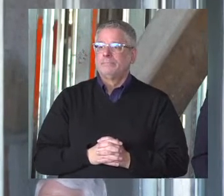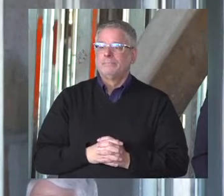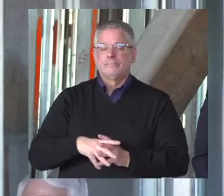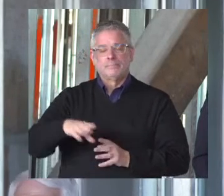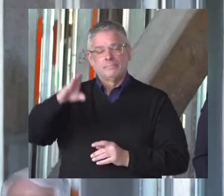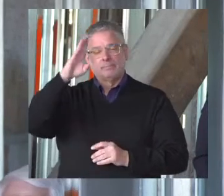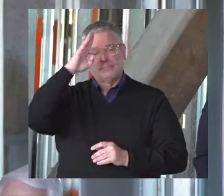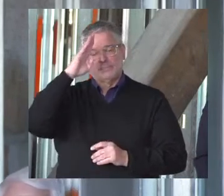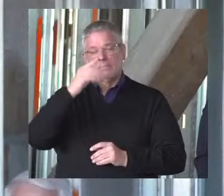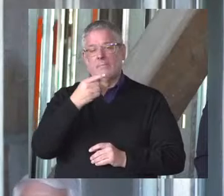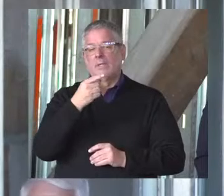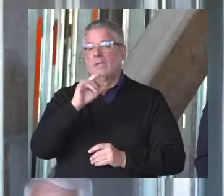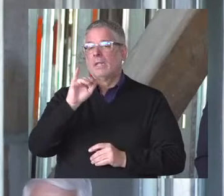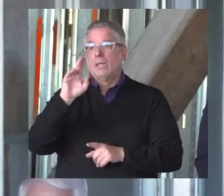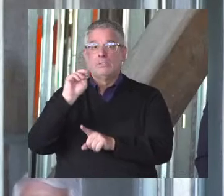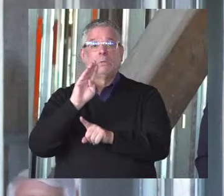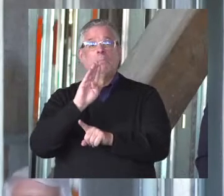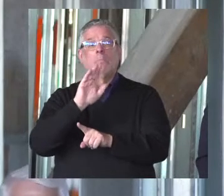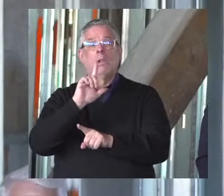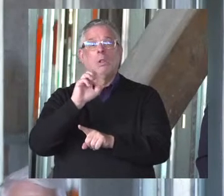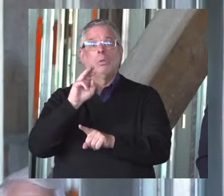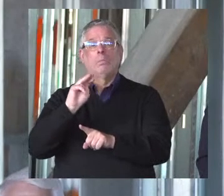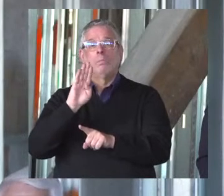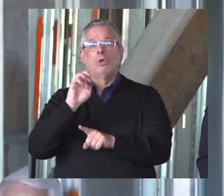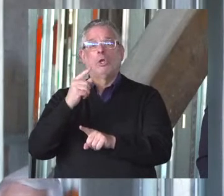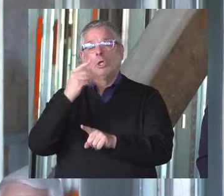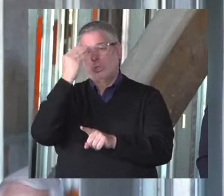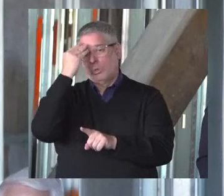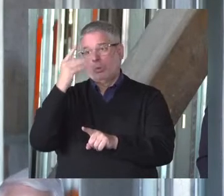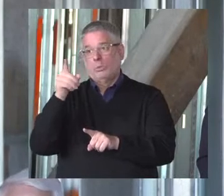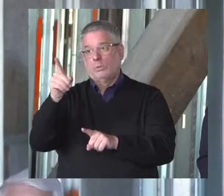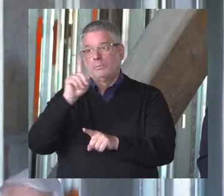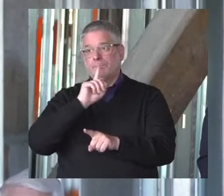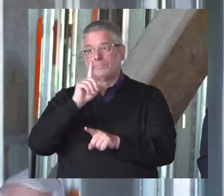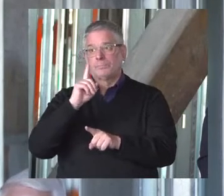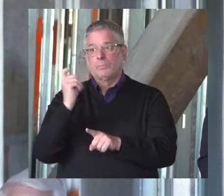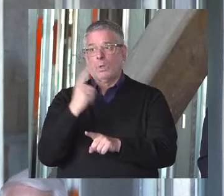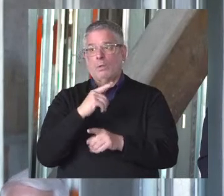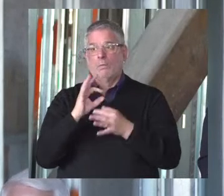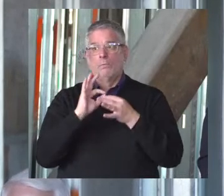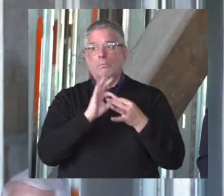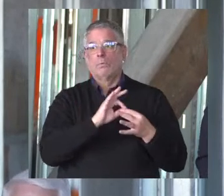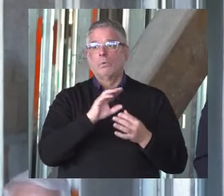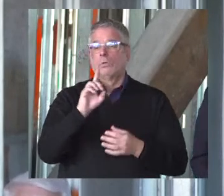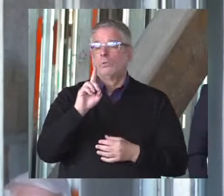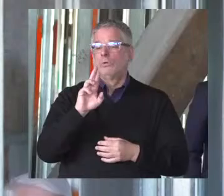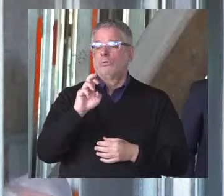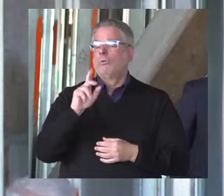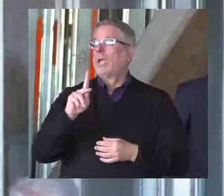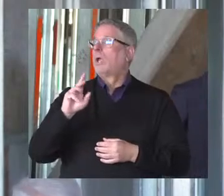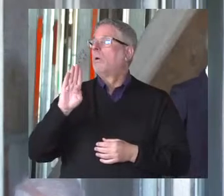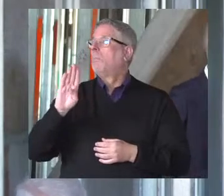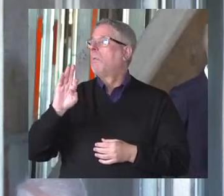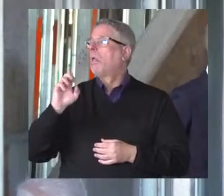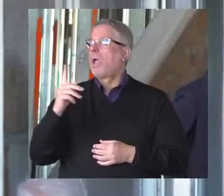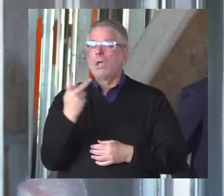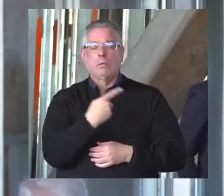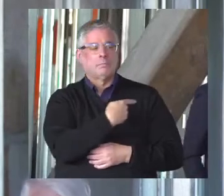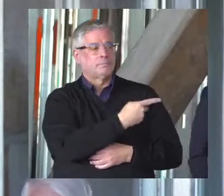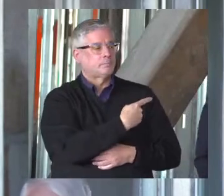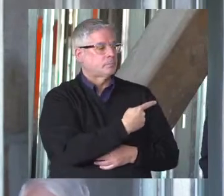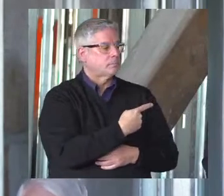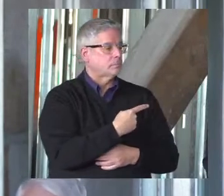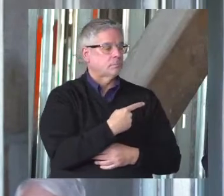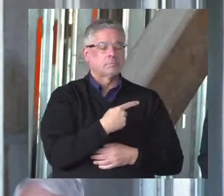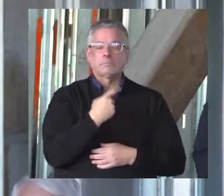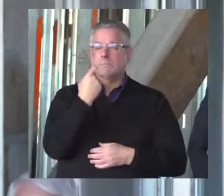Hi, I'm John Gittleson from Bloomberg News, and this is actually a question for President Drake or Chancellor Block. Governor